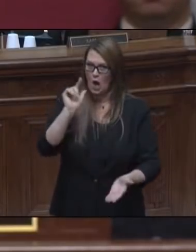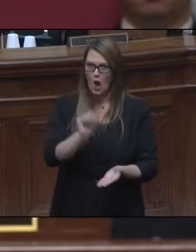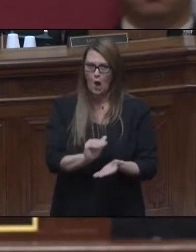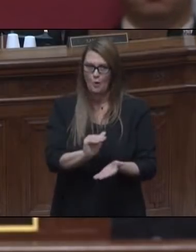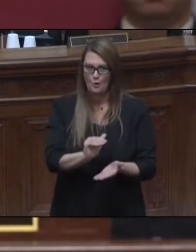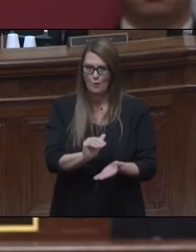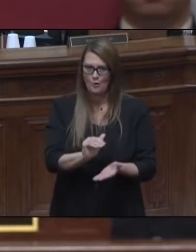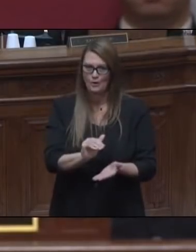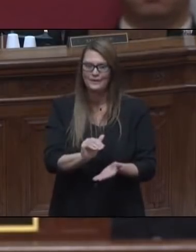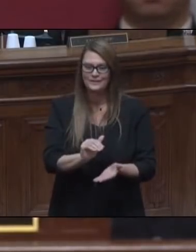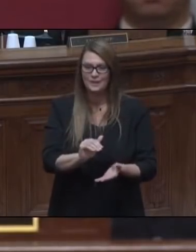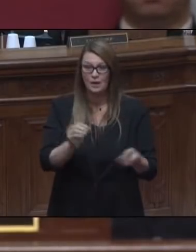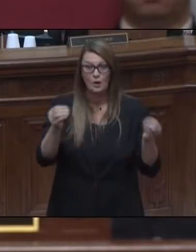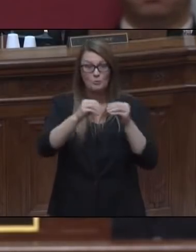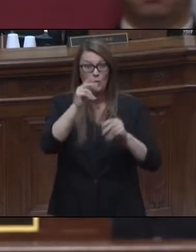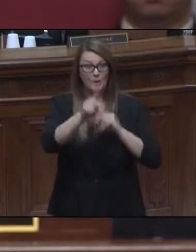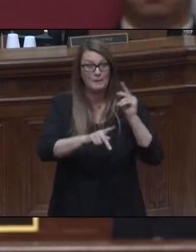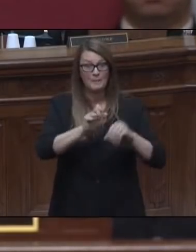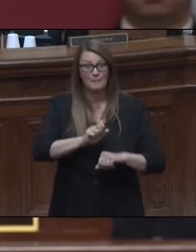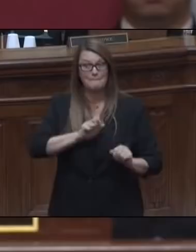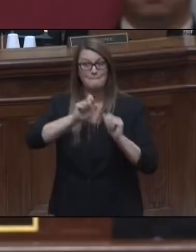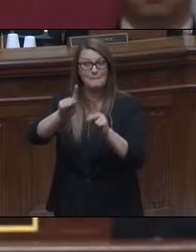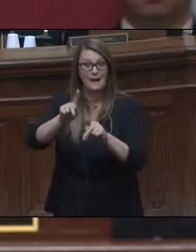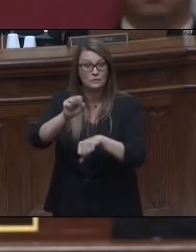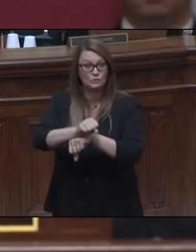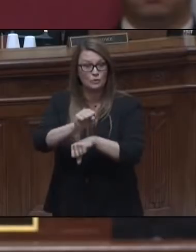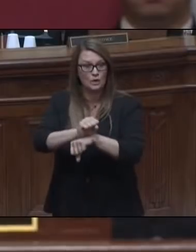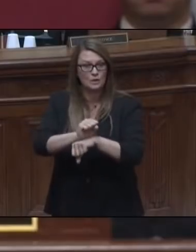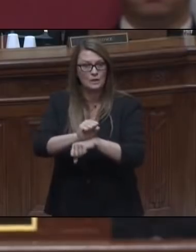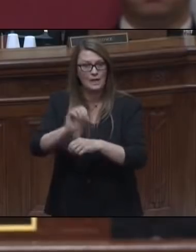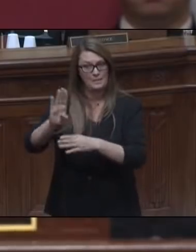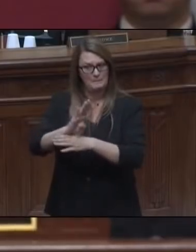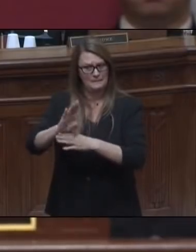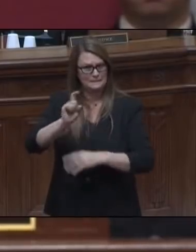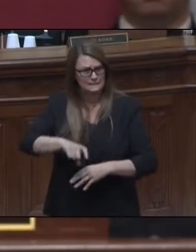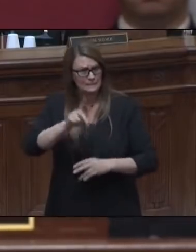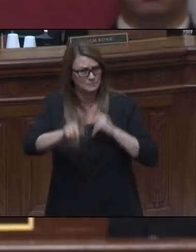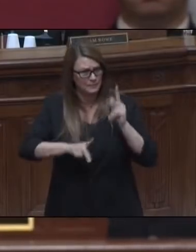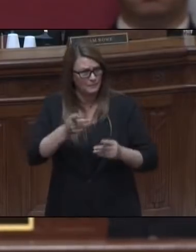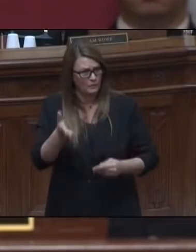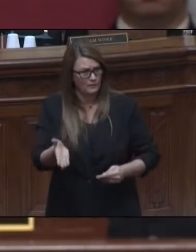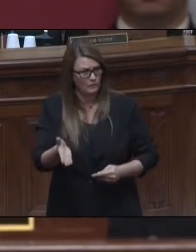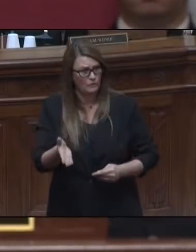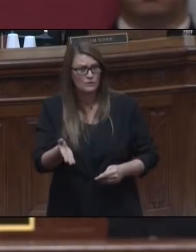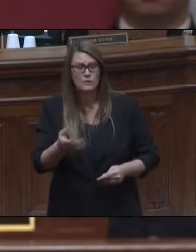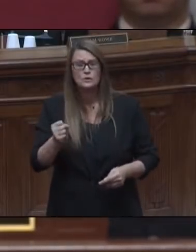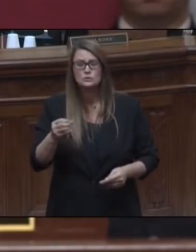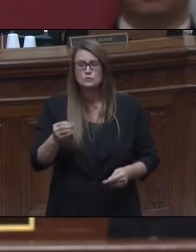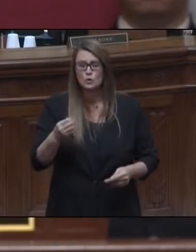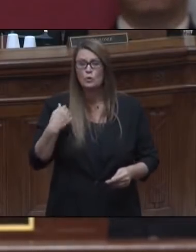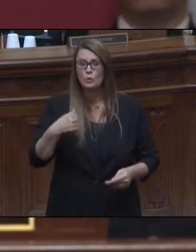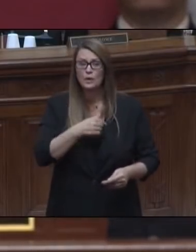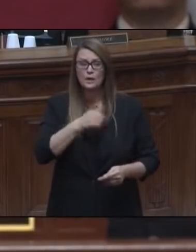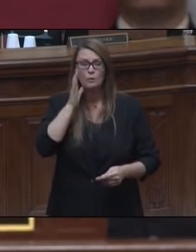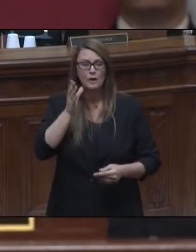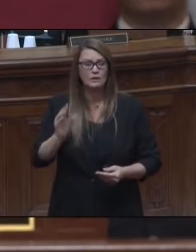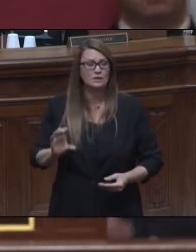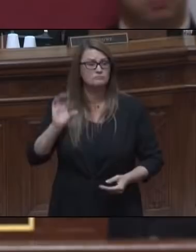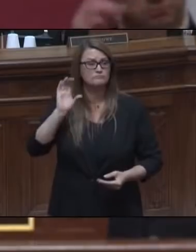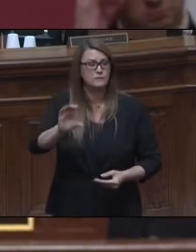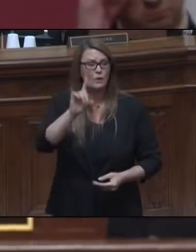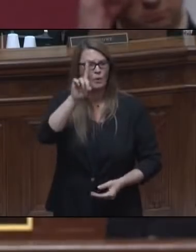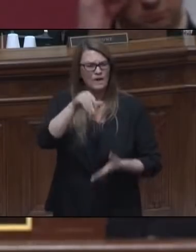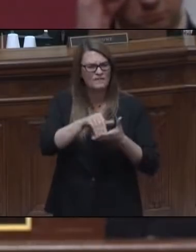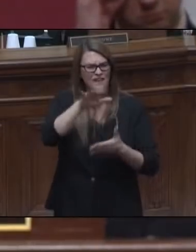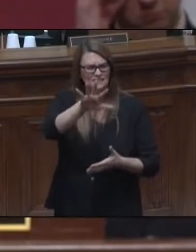get more people back to work because our businesses need them, and they need them really bad. We're going to give those people